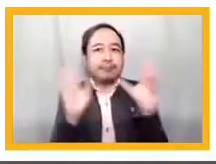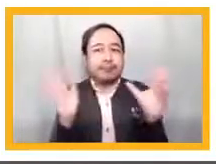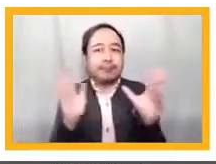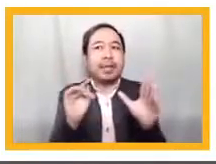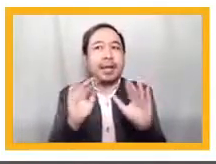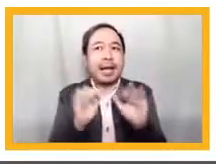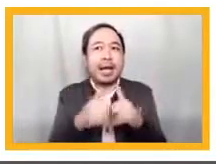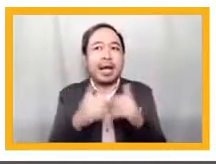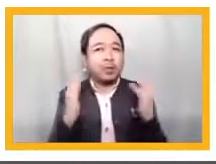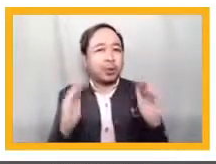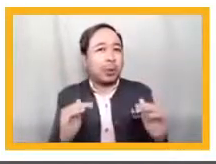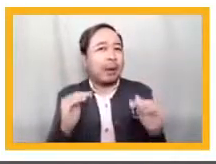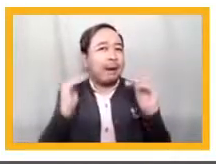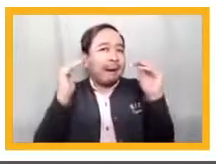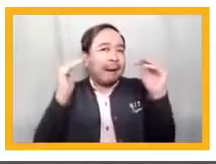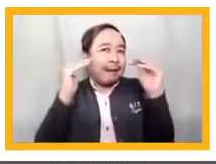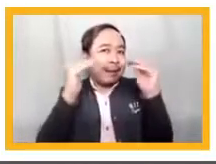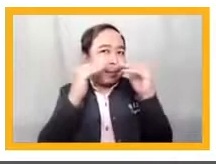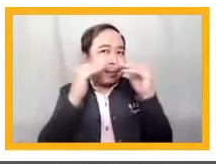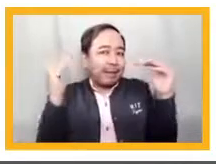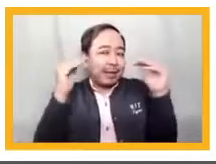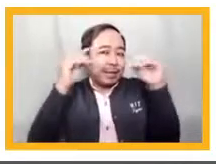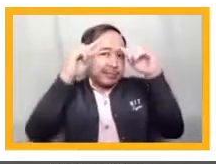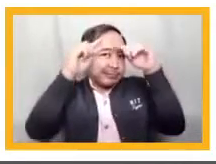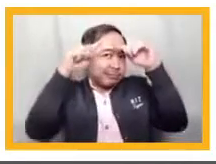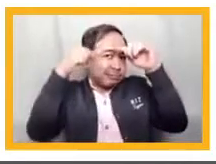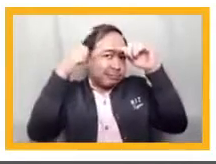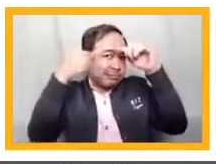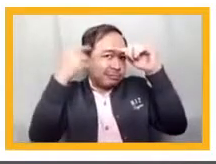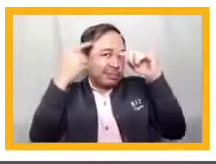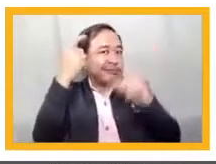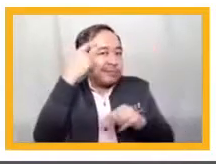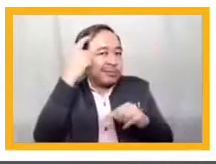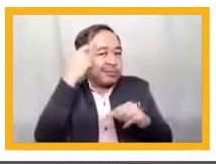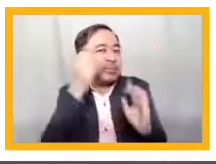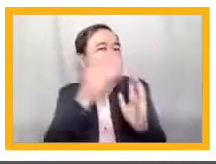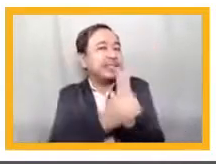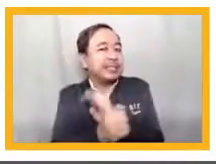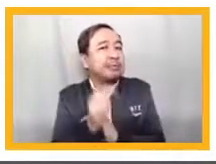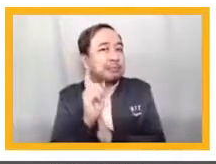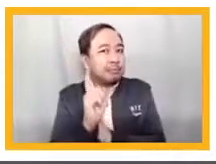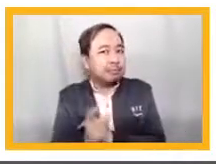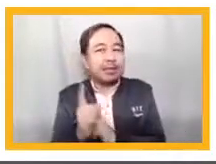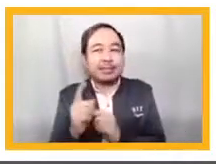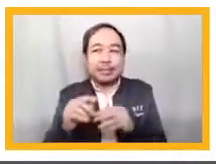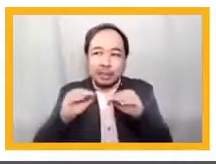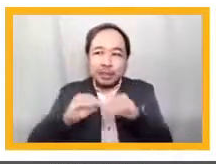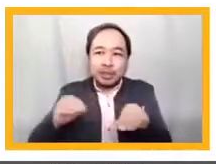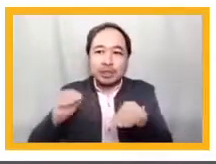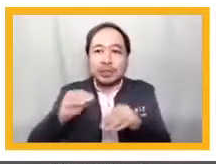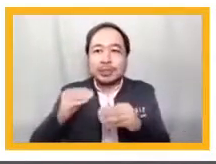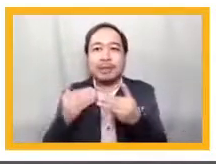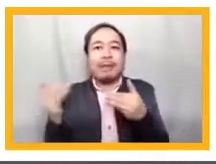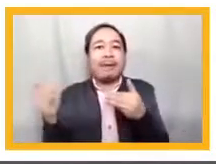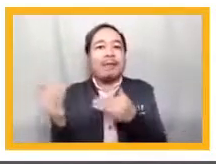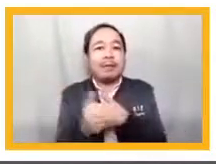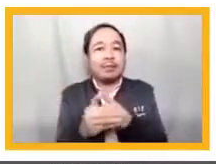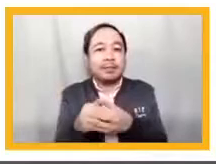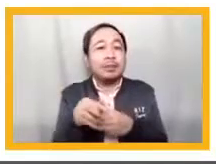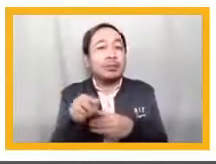level cognitive skills. So that has to start very early. And we have to be recognizant of the importance